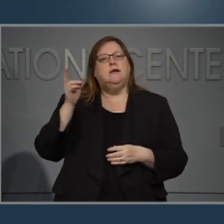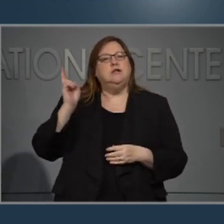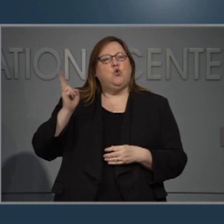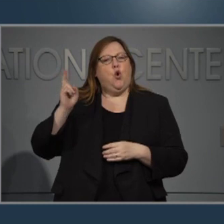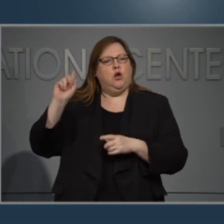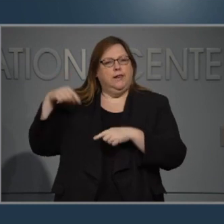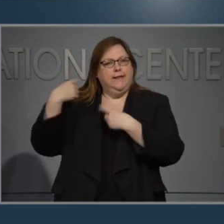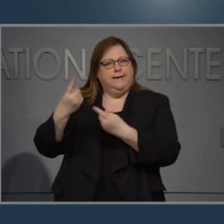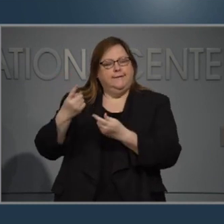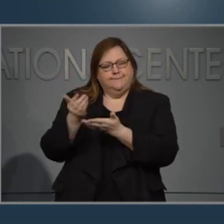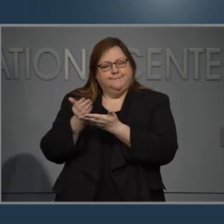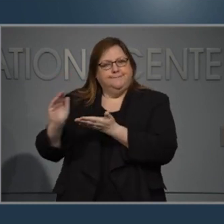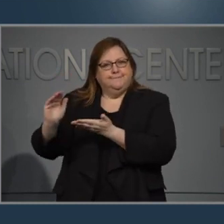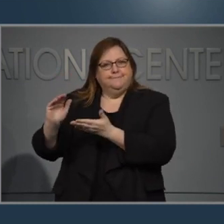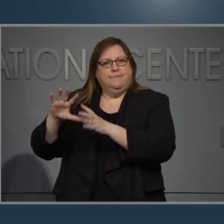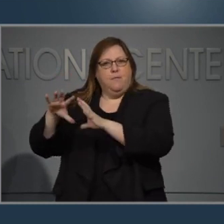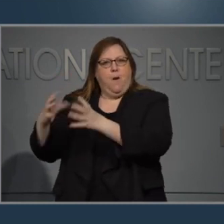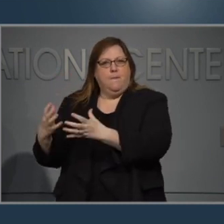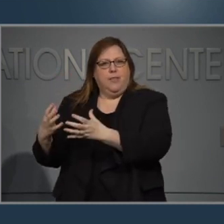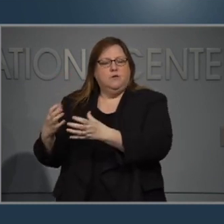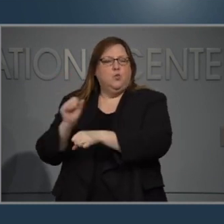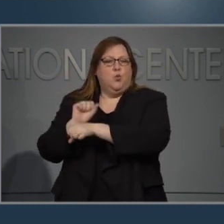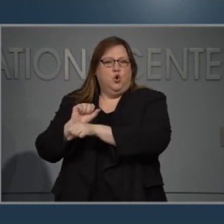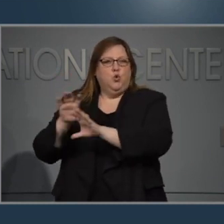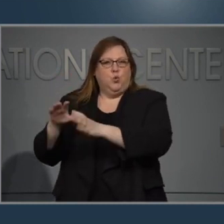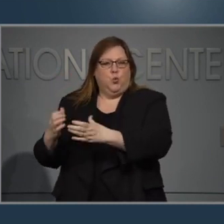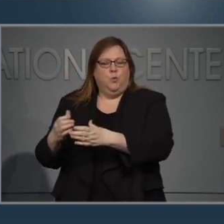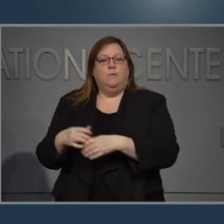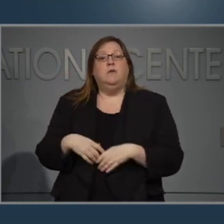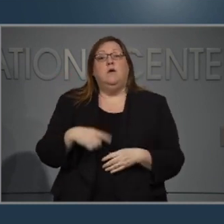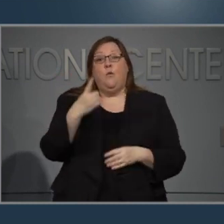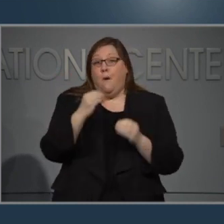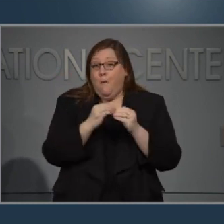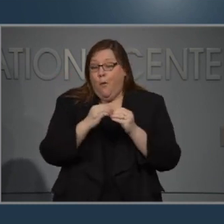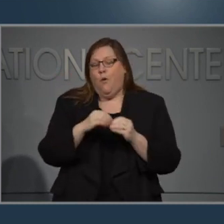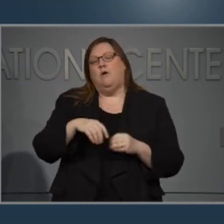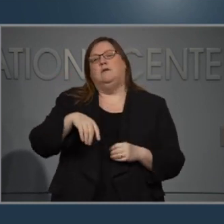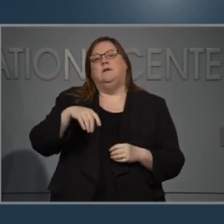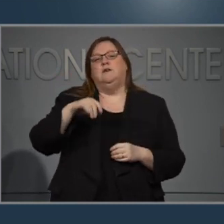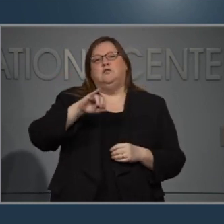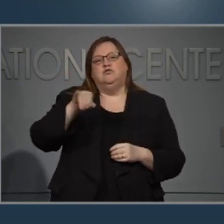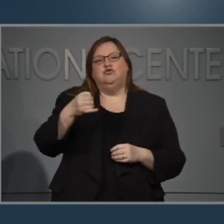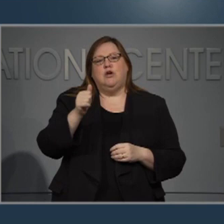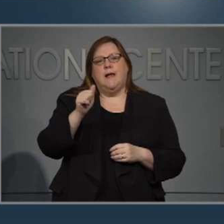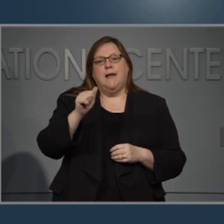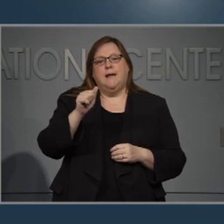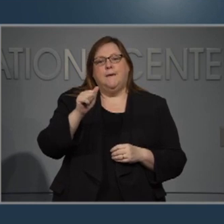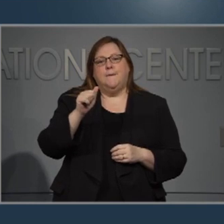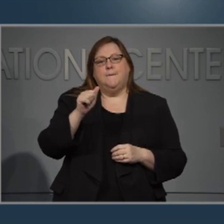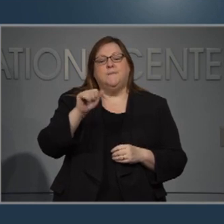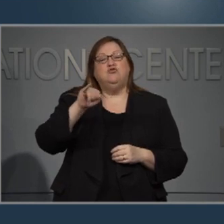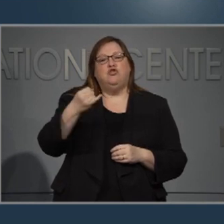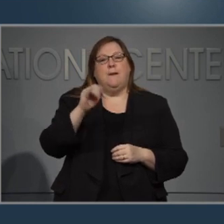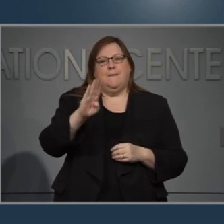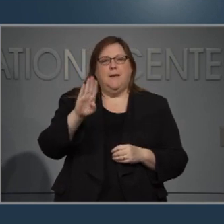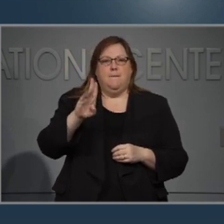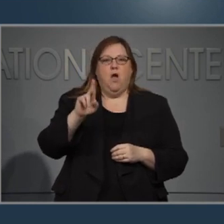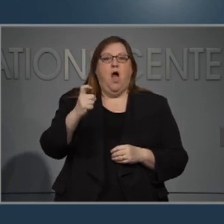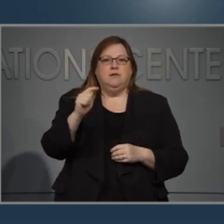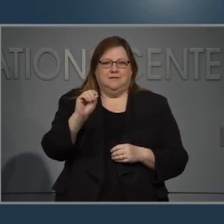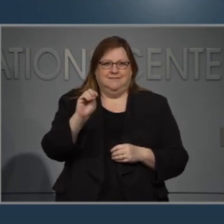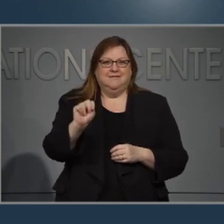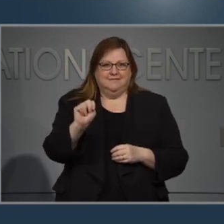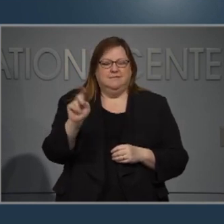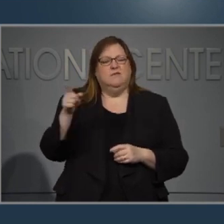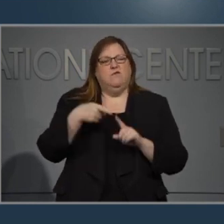J.B. Buxton, a member of our State Board of Education. We are also joined, as always, by Nicole Fox and Karen Magoon,